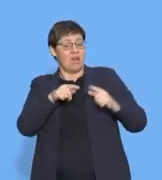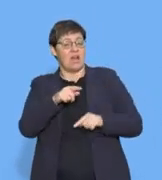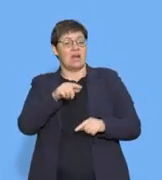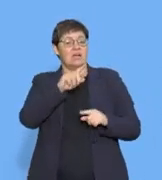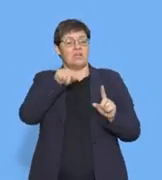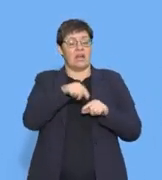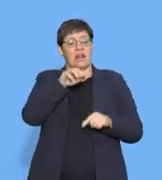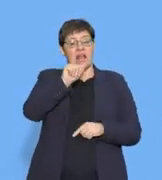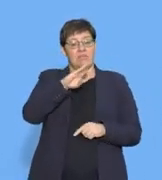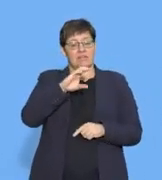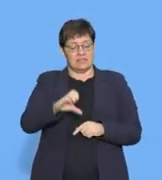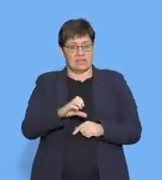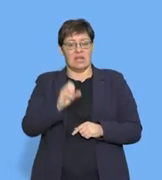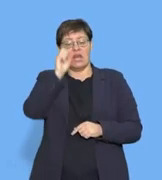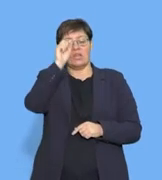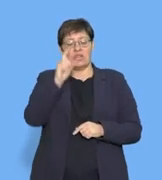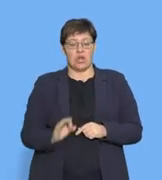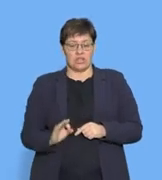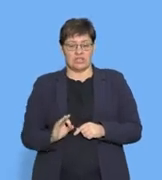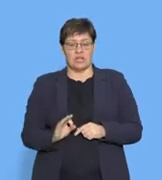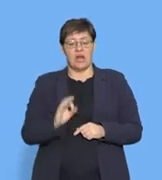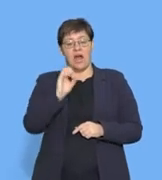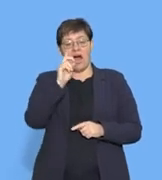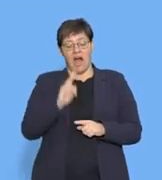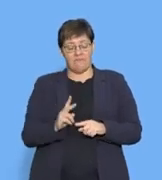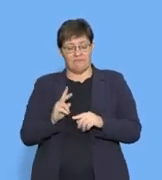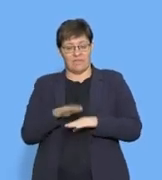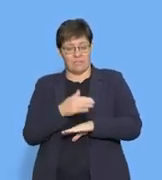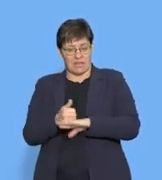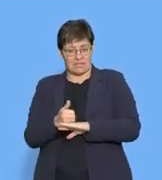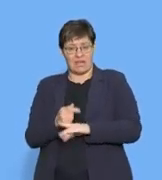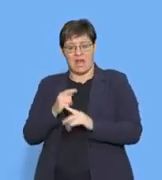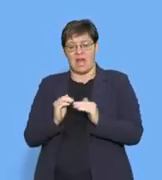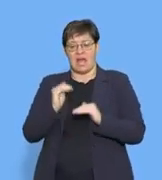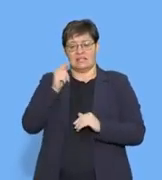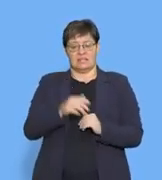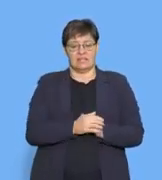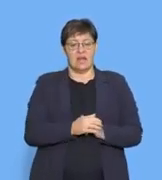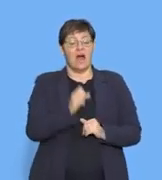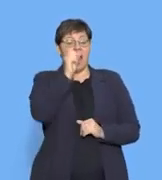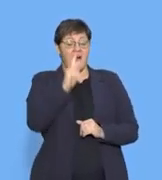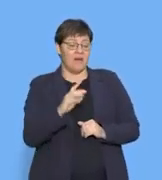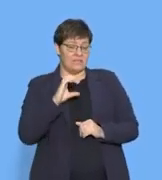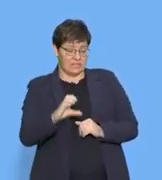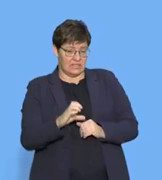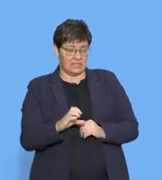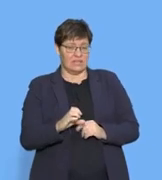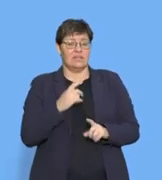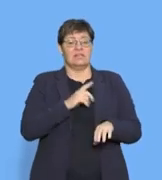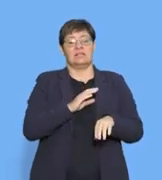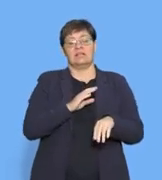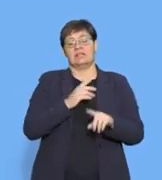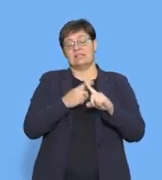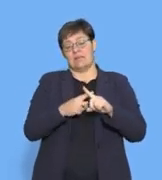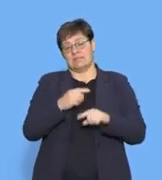much. Our area of our triangle ABC is still half the base times this height here.